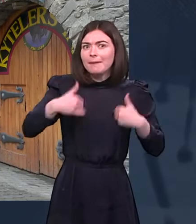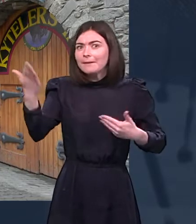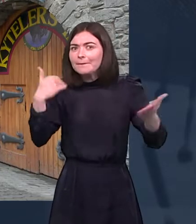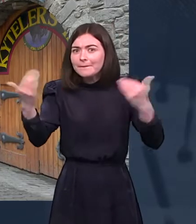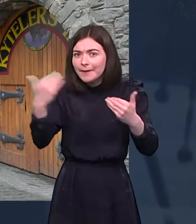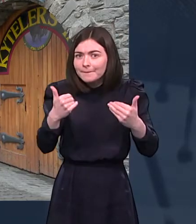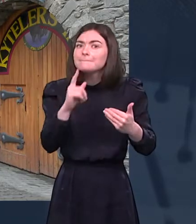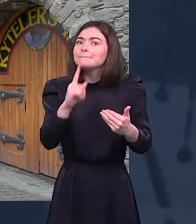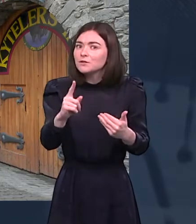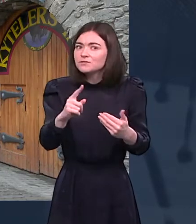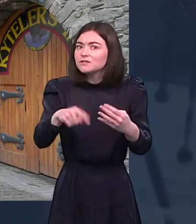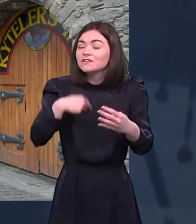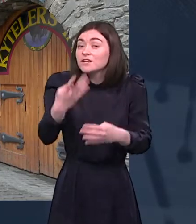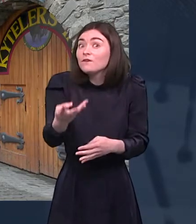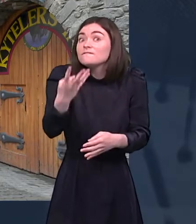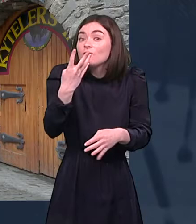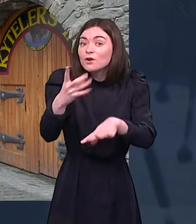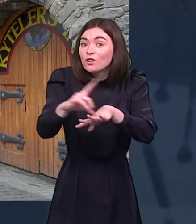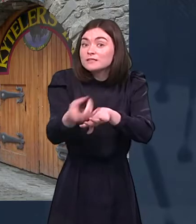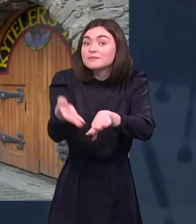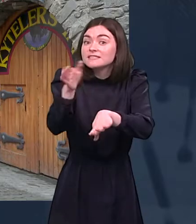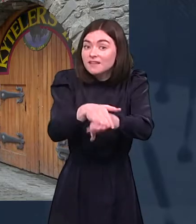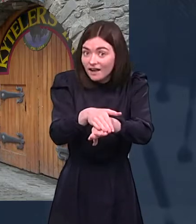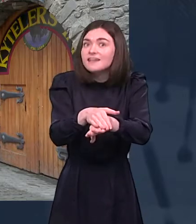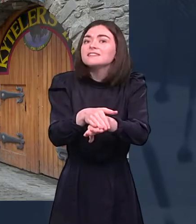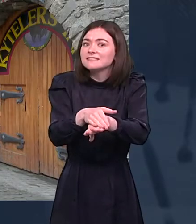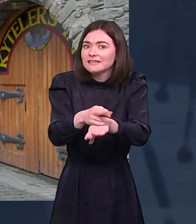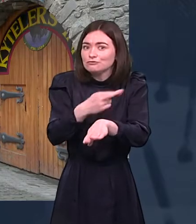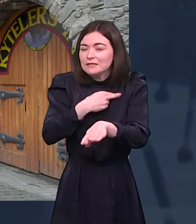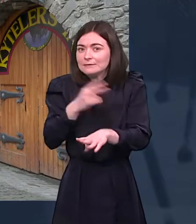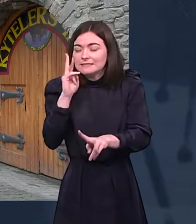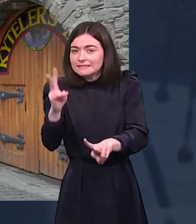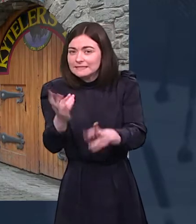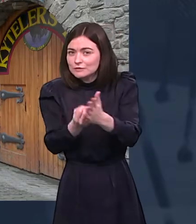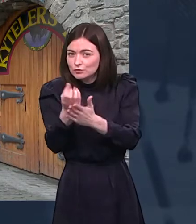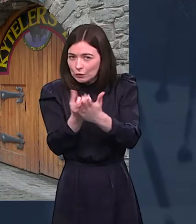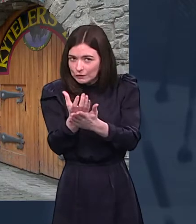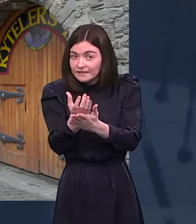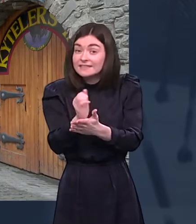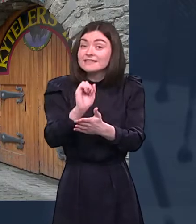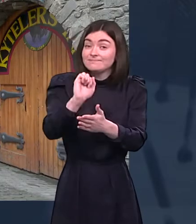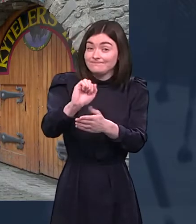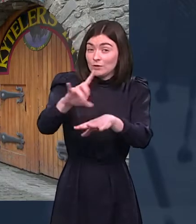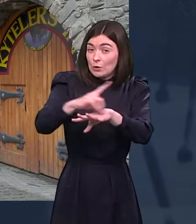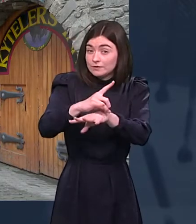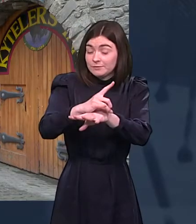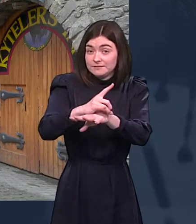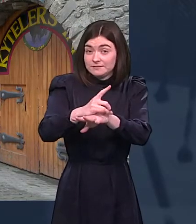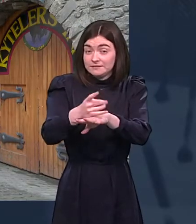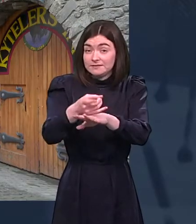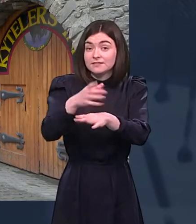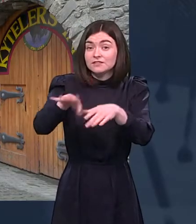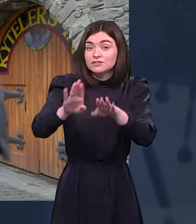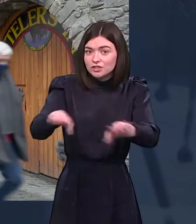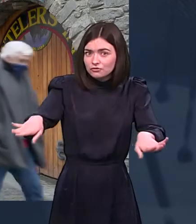story starts to reveal. John the Poor, his children from a previous relationship, accused her of poisoning him. They went to the